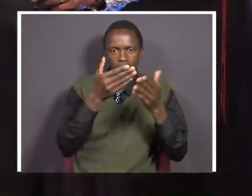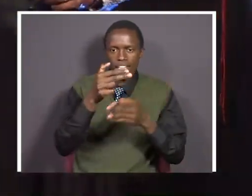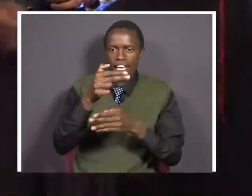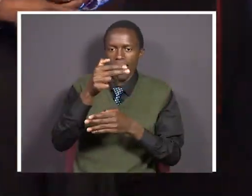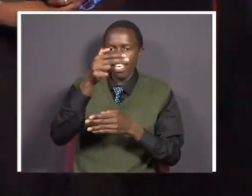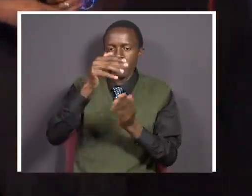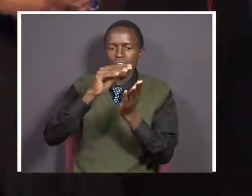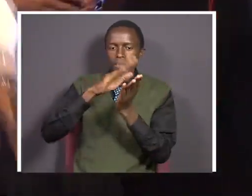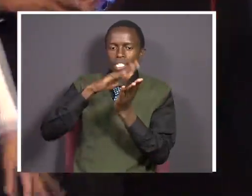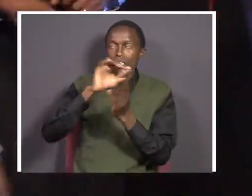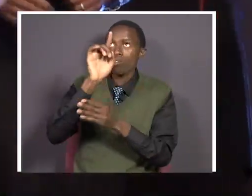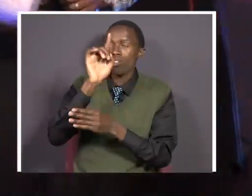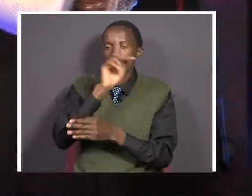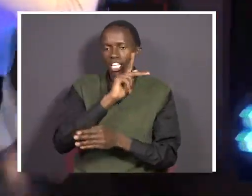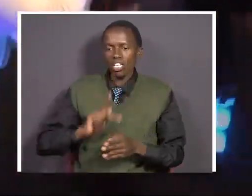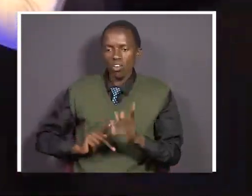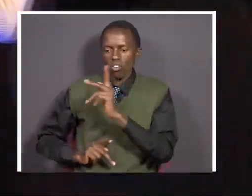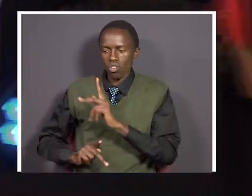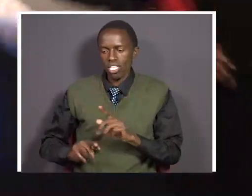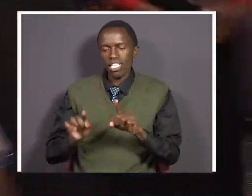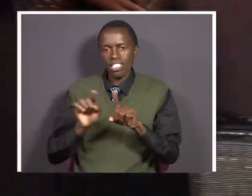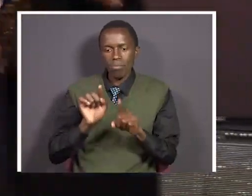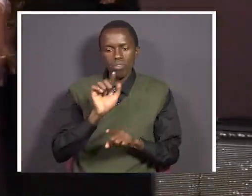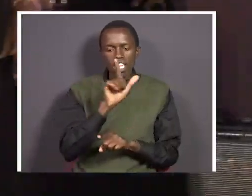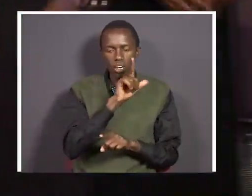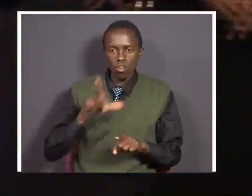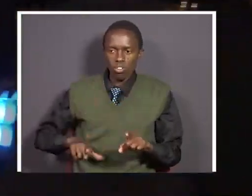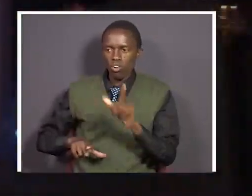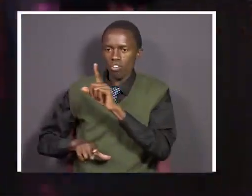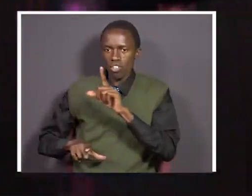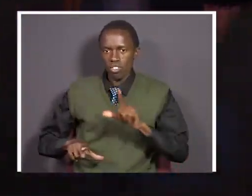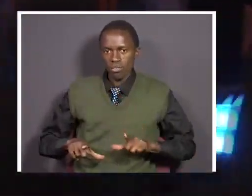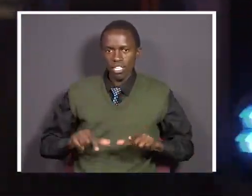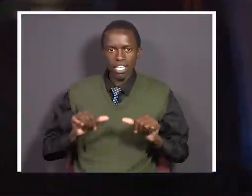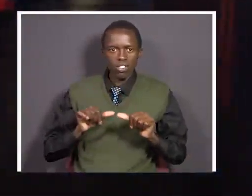the highest praises to the King of Kings and the Lord of Lords. Come on, let's go.